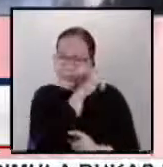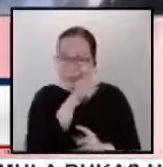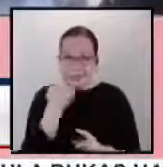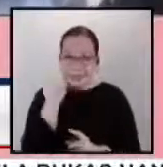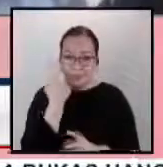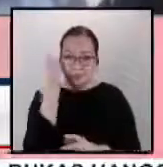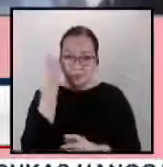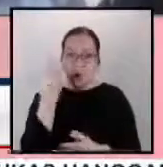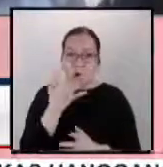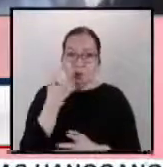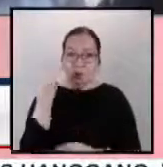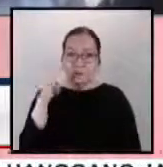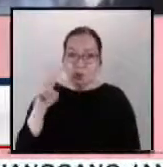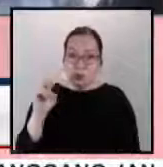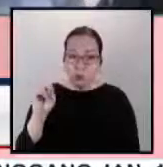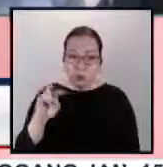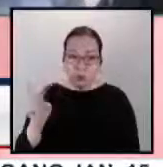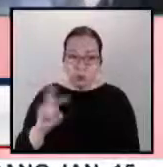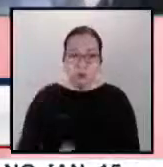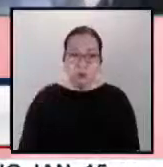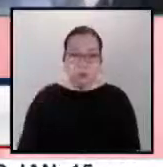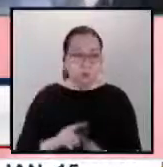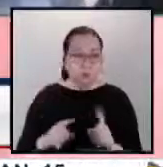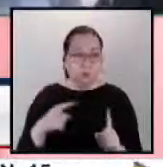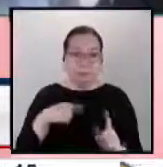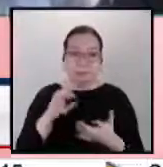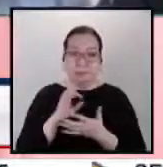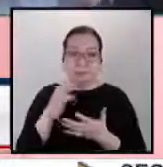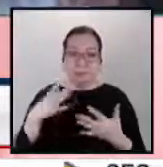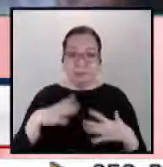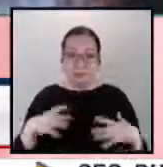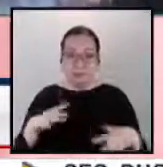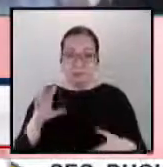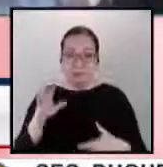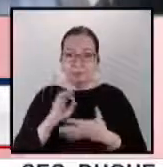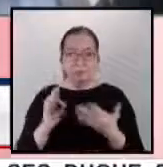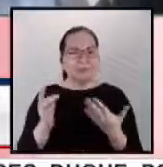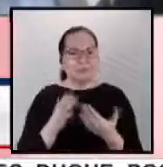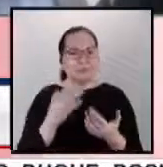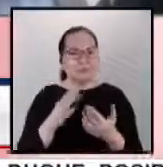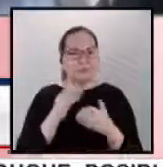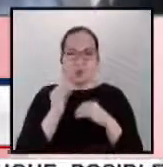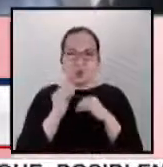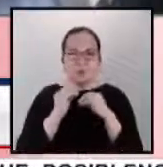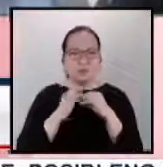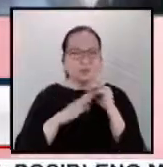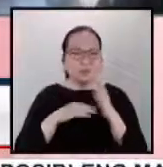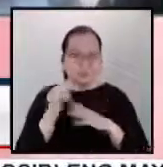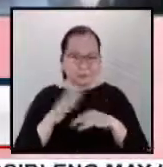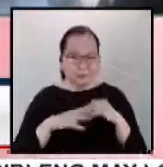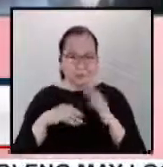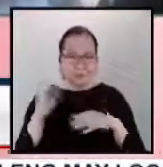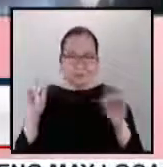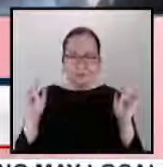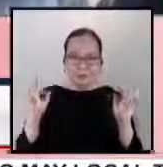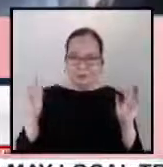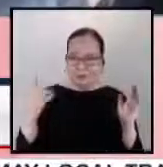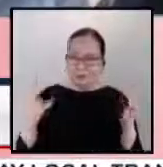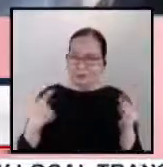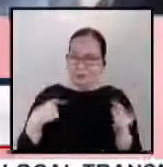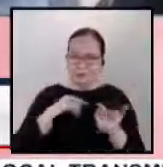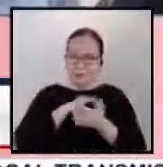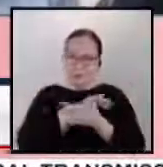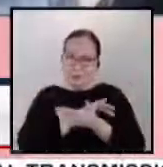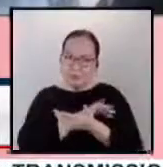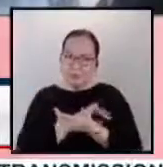but I guess the design would be a lot easier because it has to be easy because of the situation that we